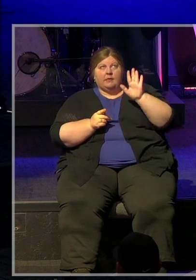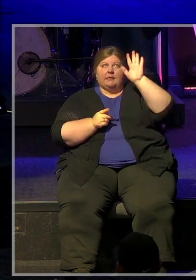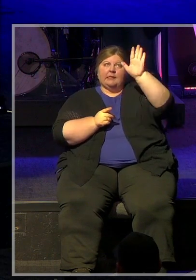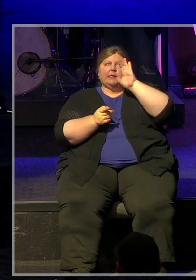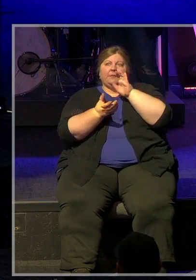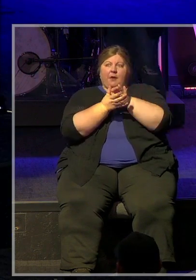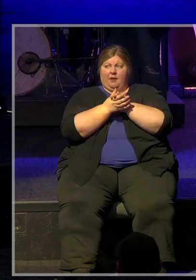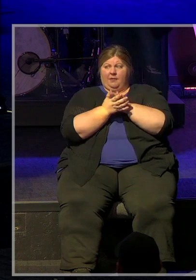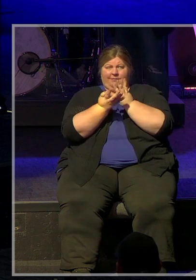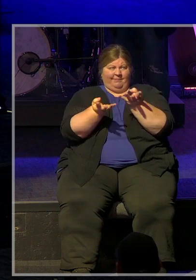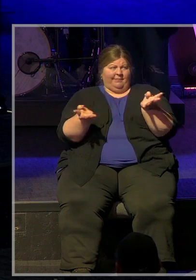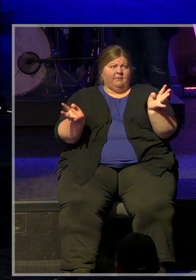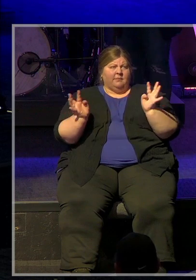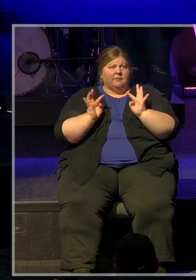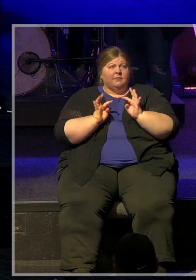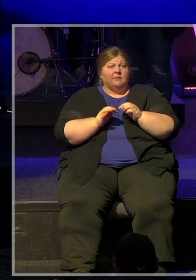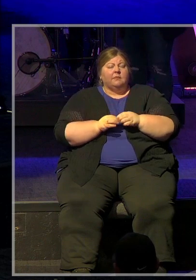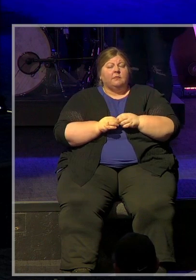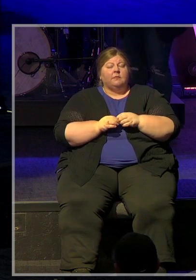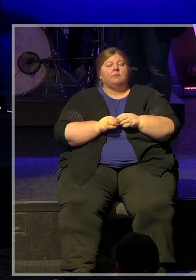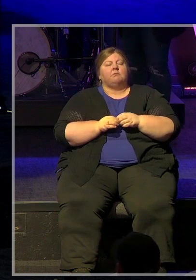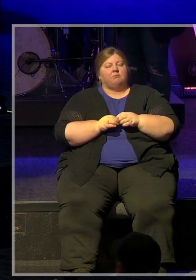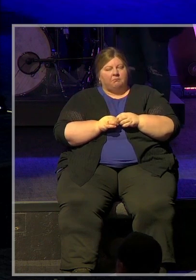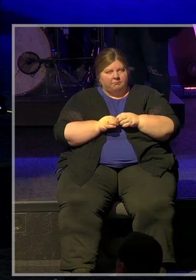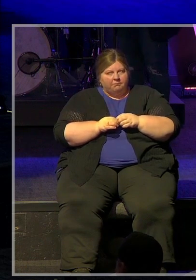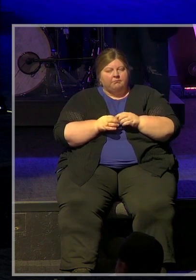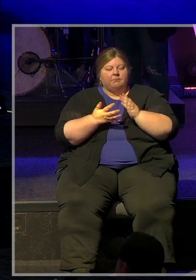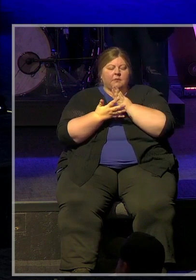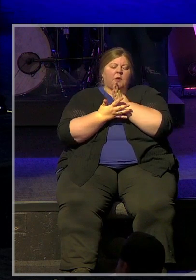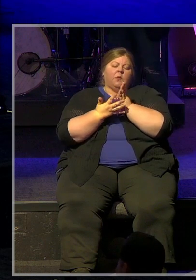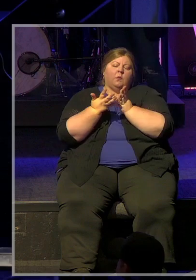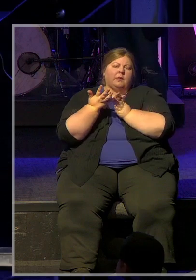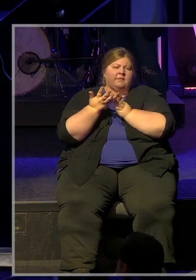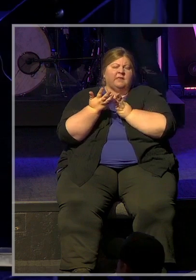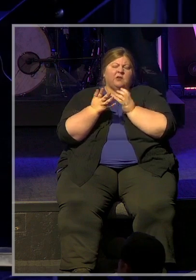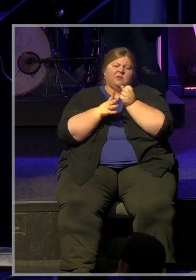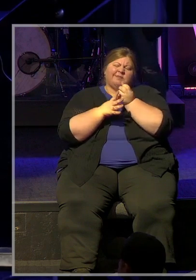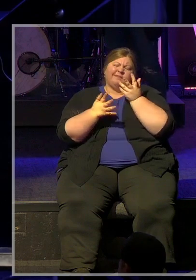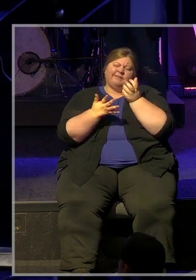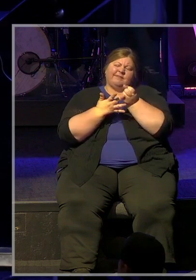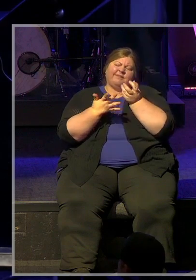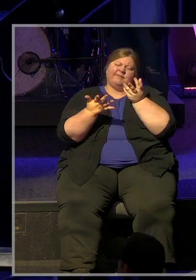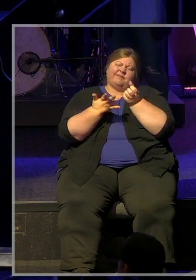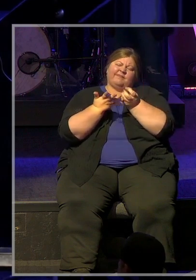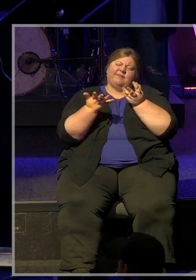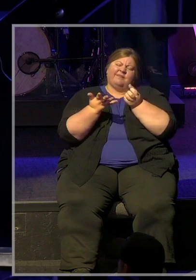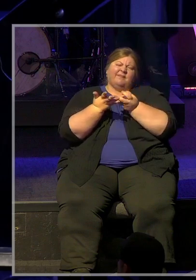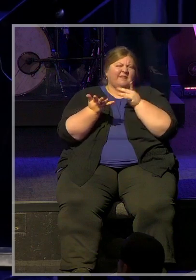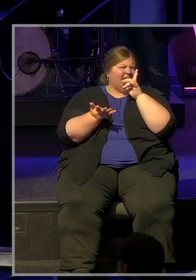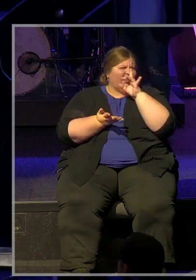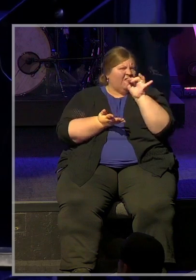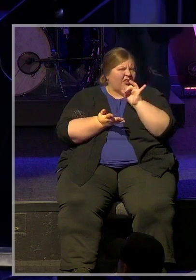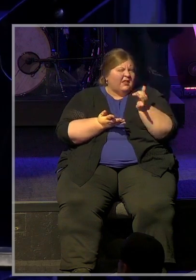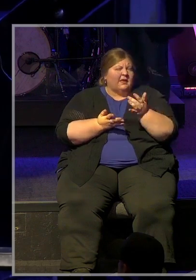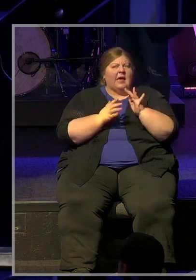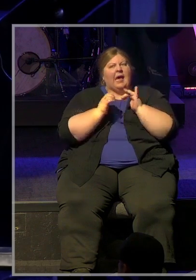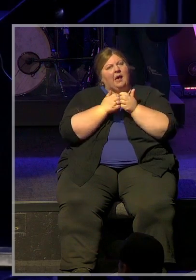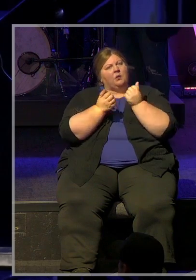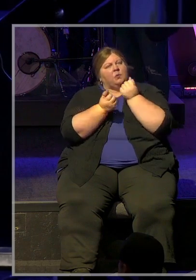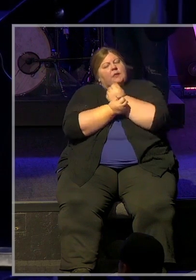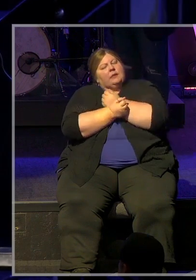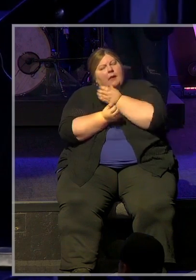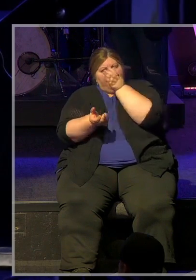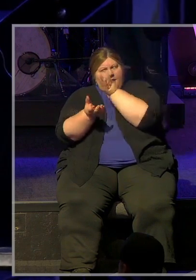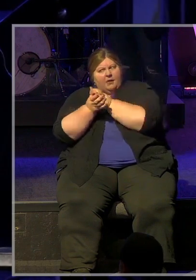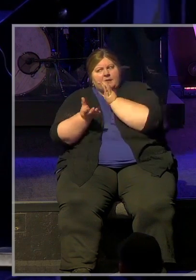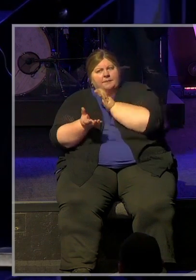bride. So we're going to unpack for the rest of this series, what does that look like? How do we love our spouses